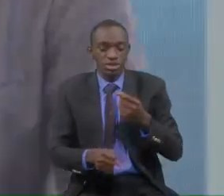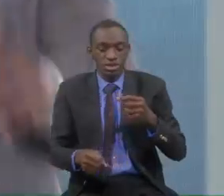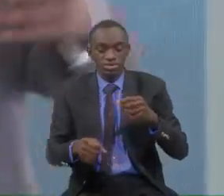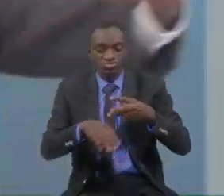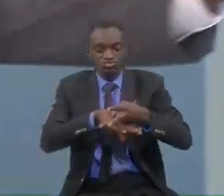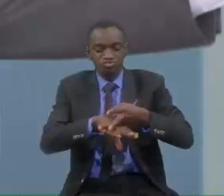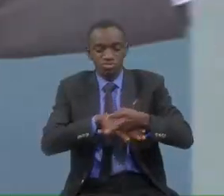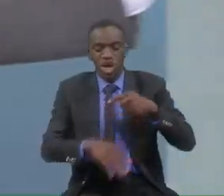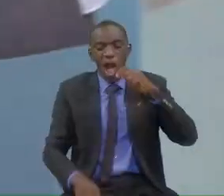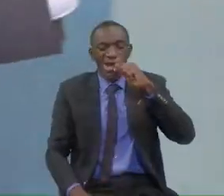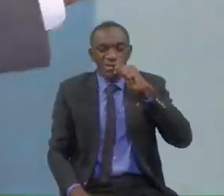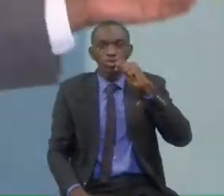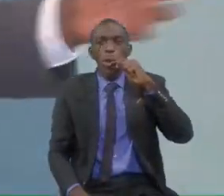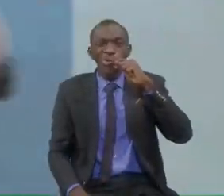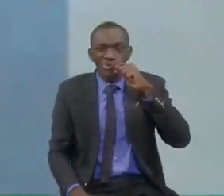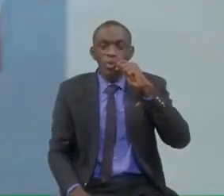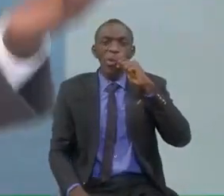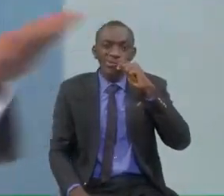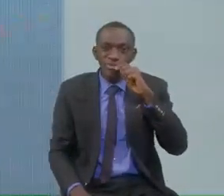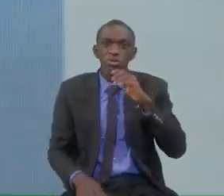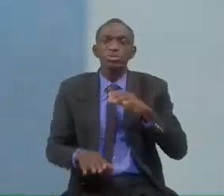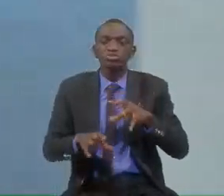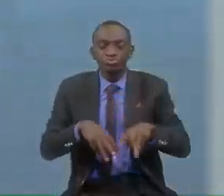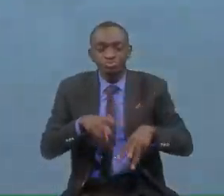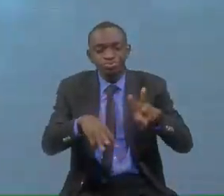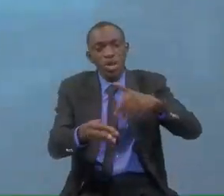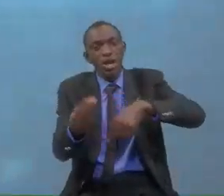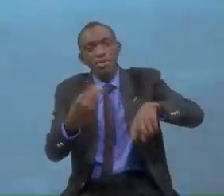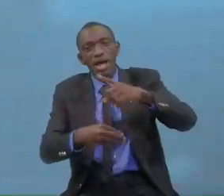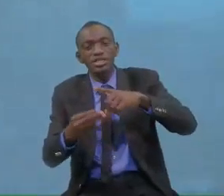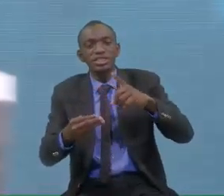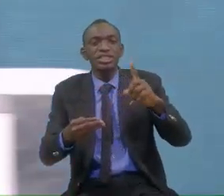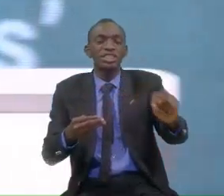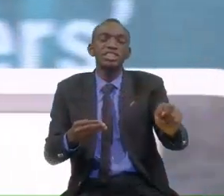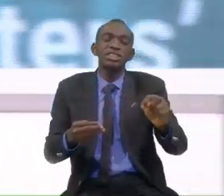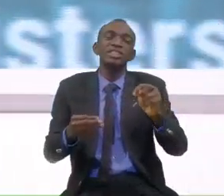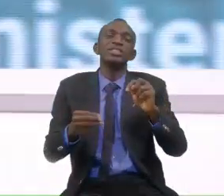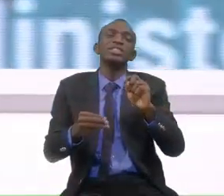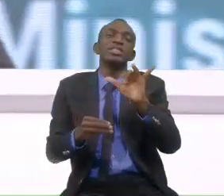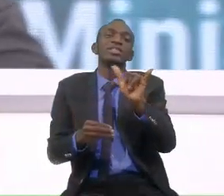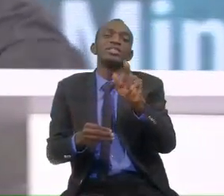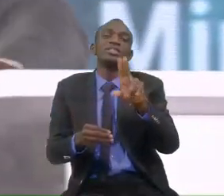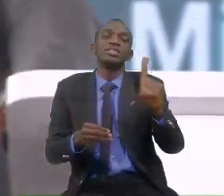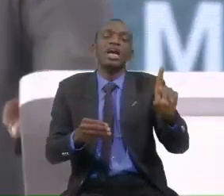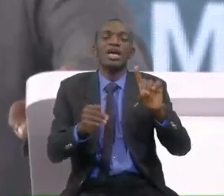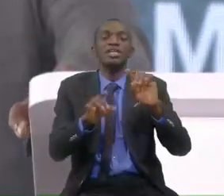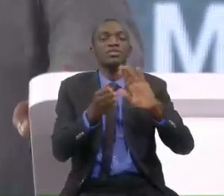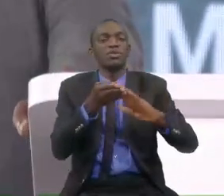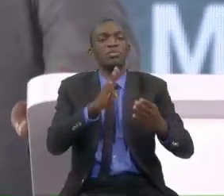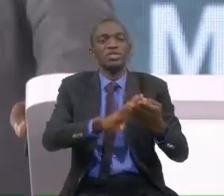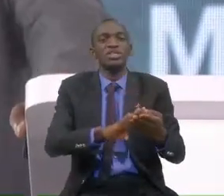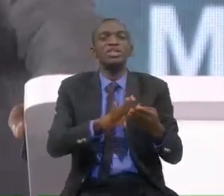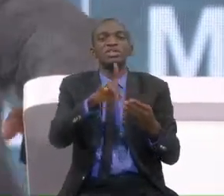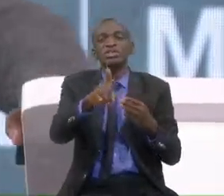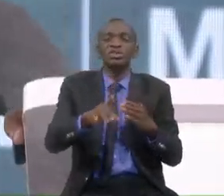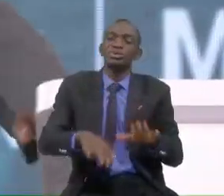the mouth and you go around the yard and go everywhere having your long chewing stick there. Maybe that's okay